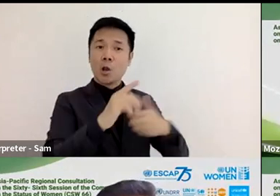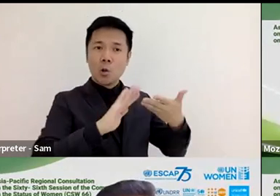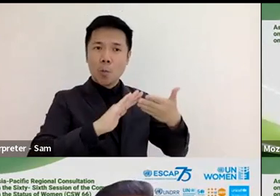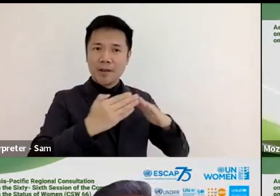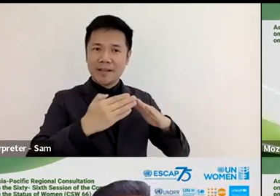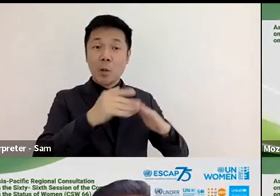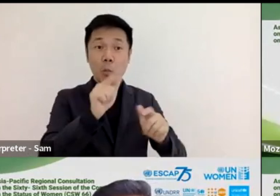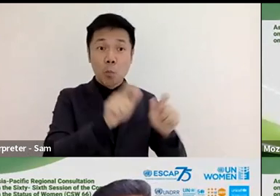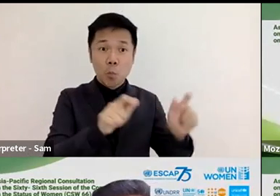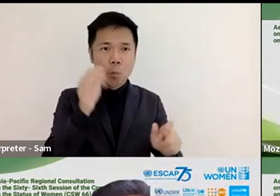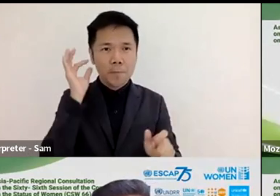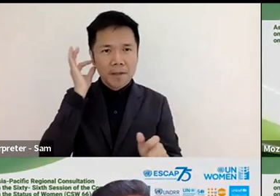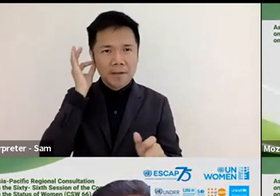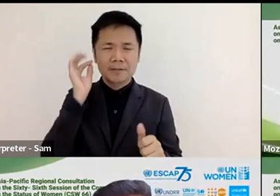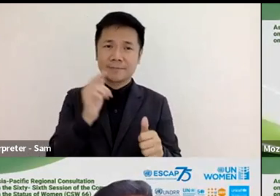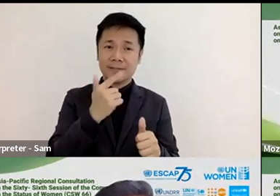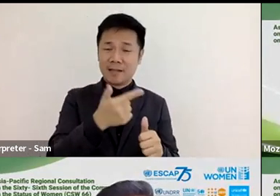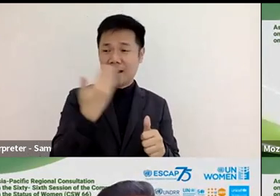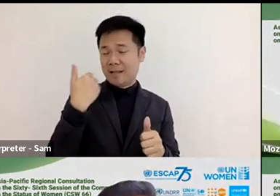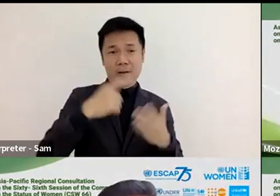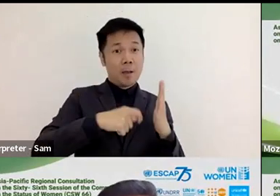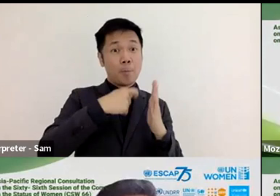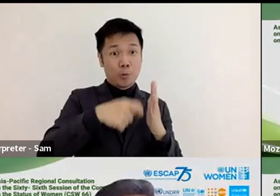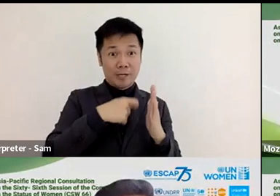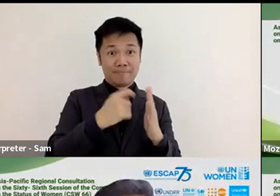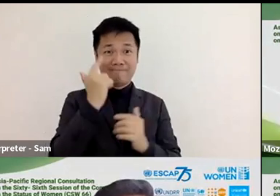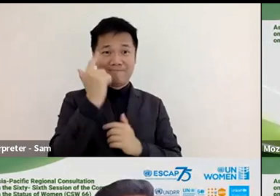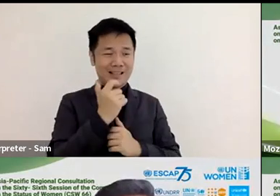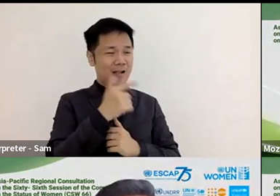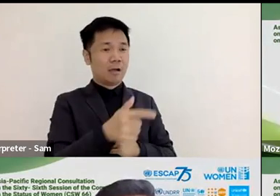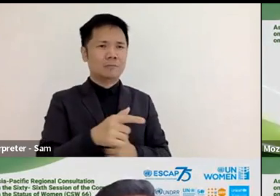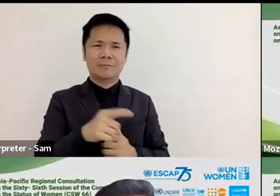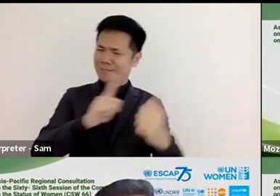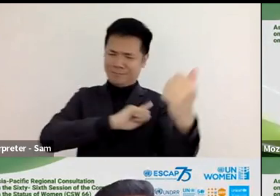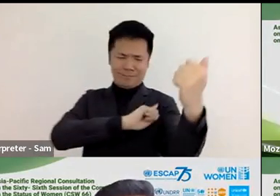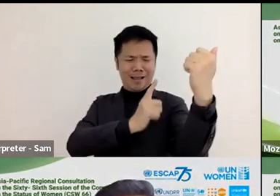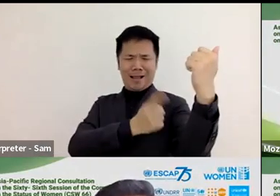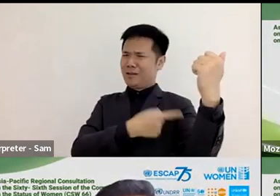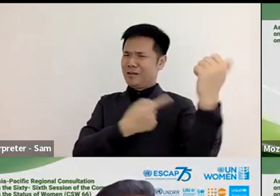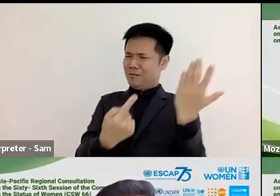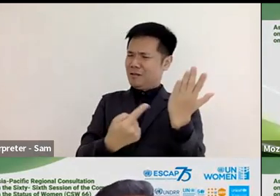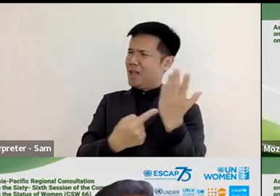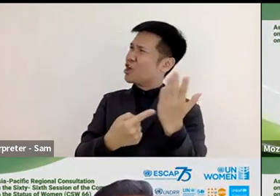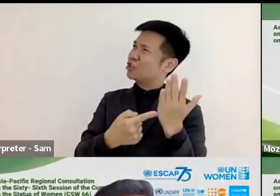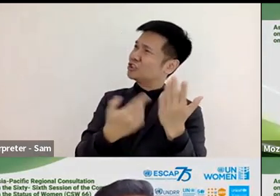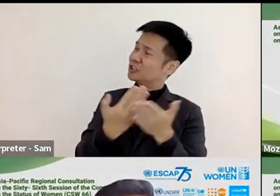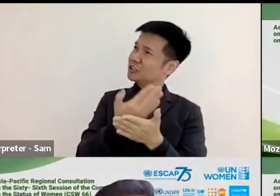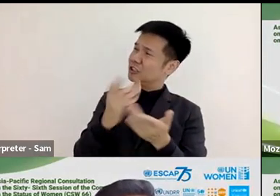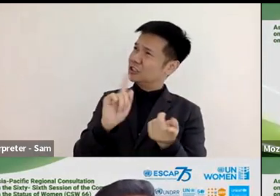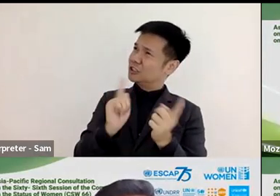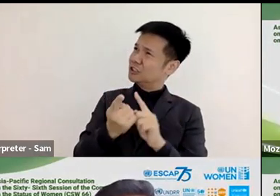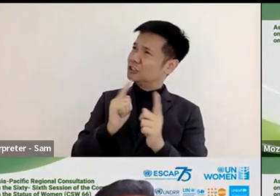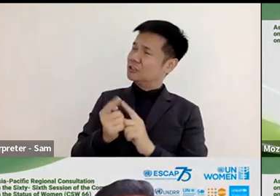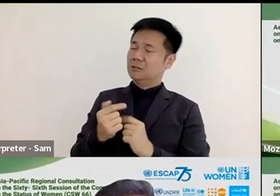of the project, they not yet experienced with renewable technology, and they dare not to